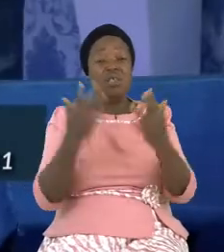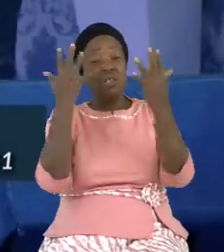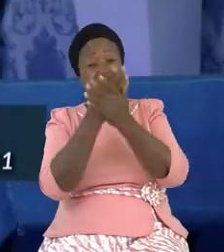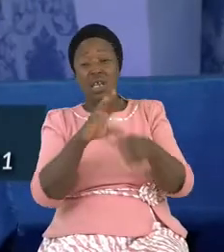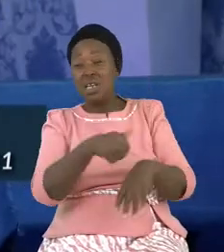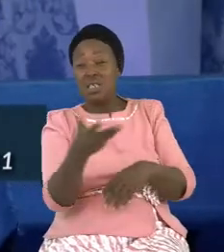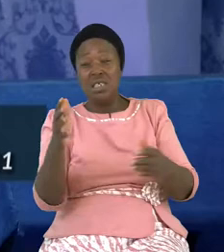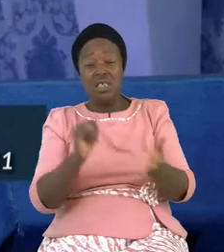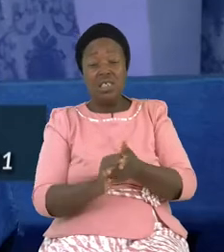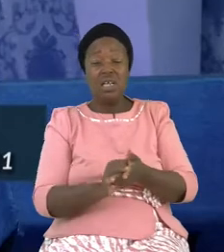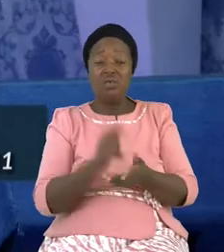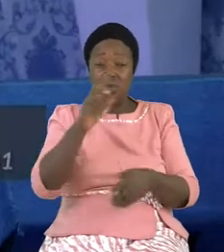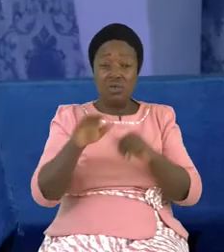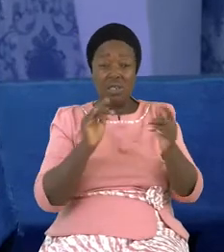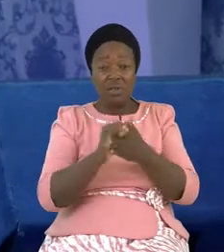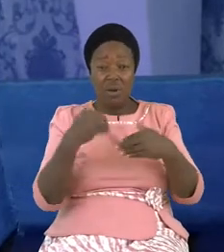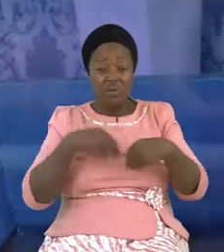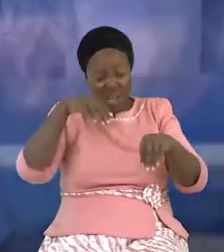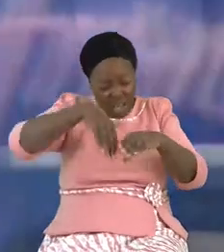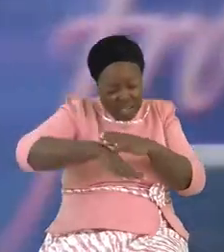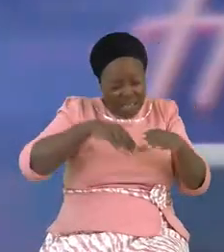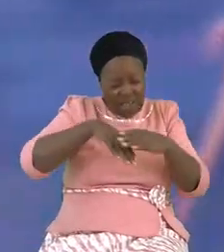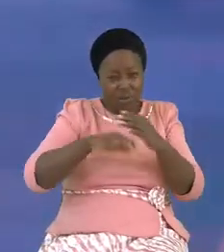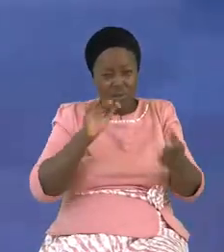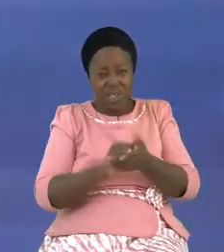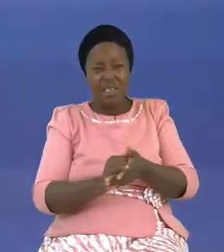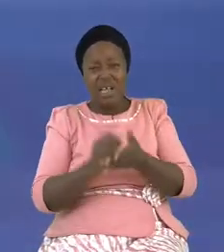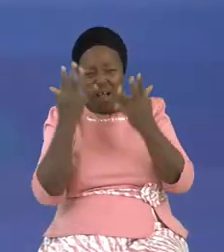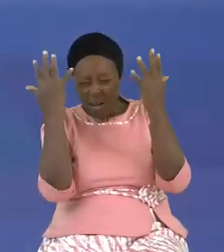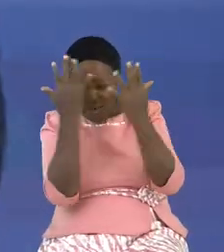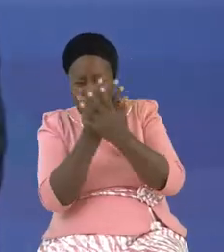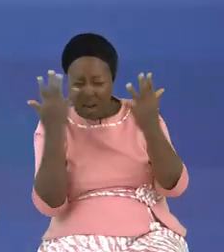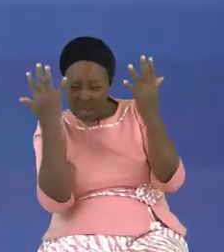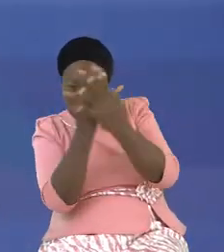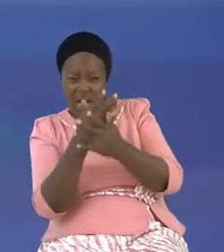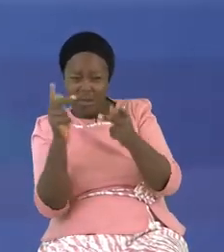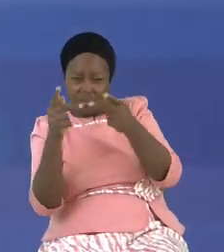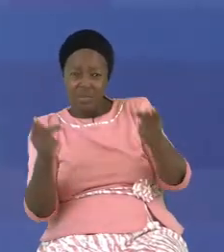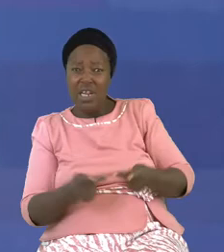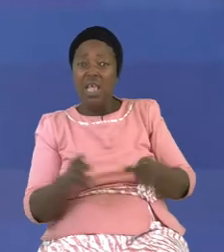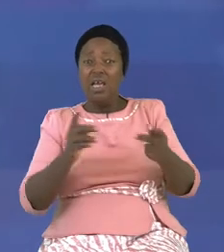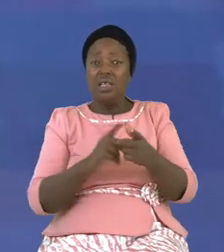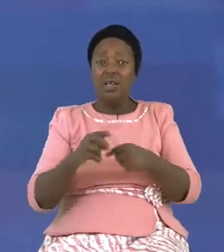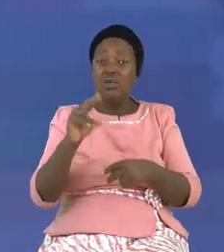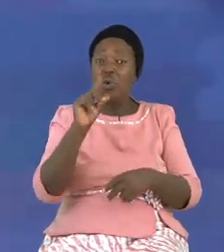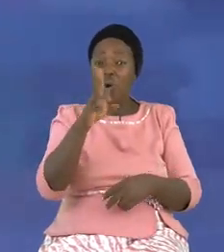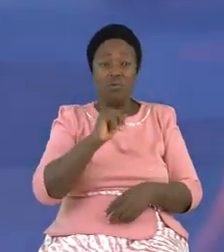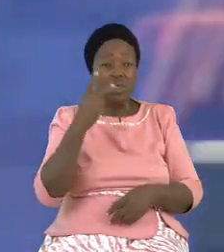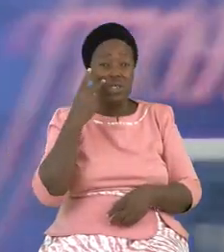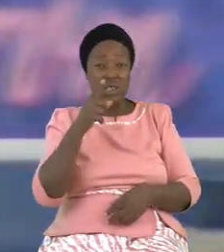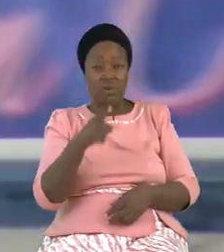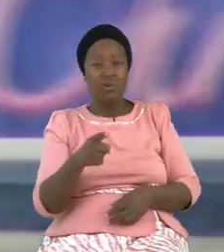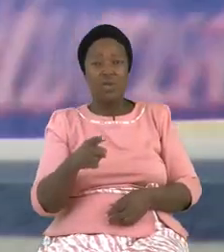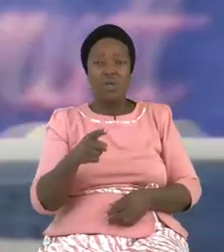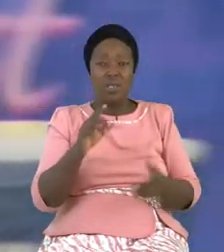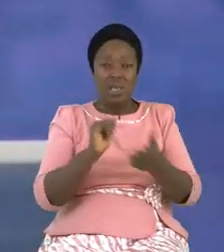you have to enter into that dark shelter or shed, and nobody will know you are